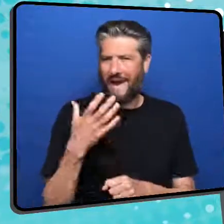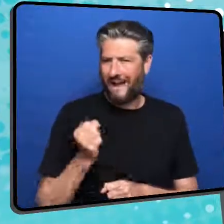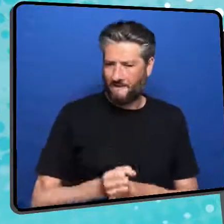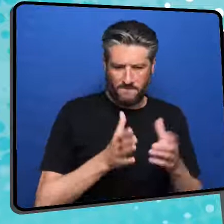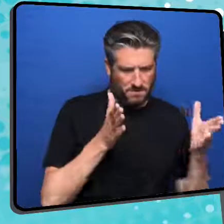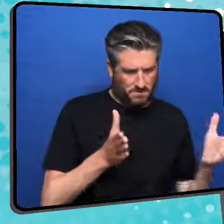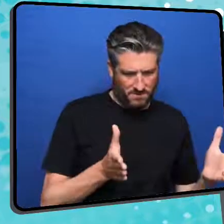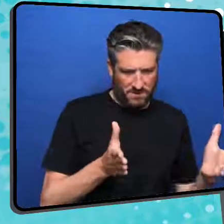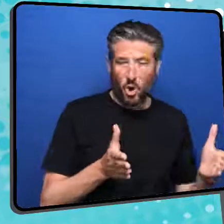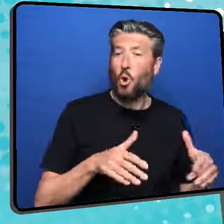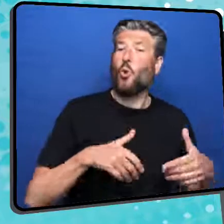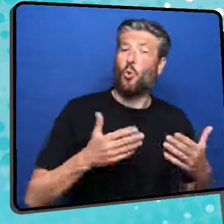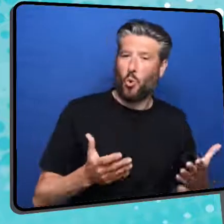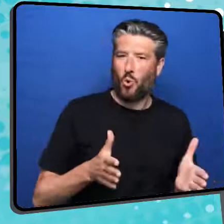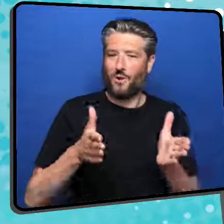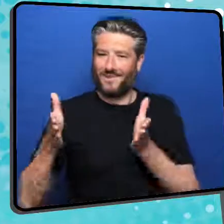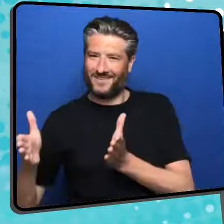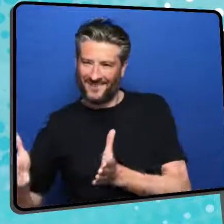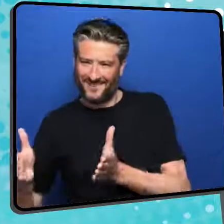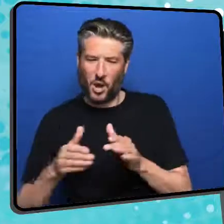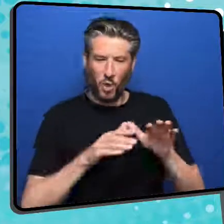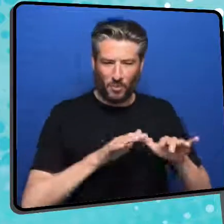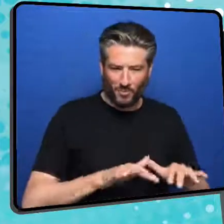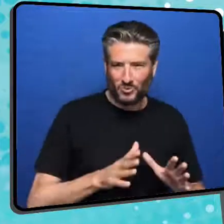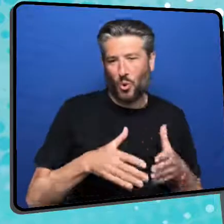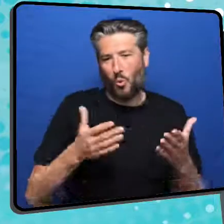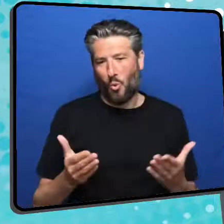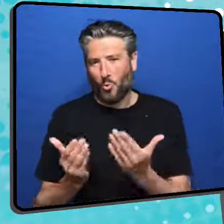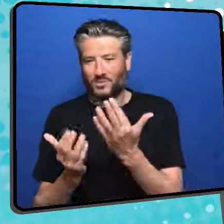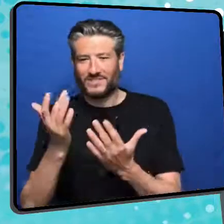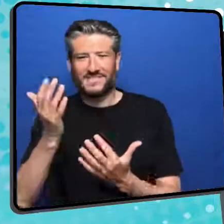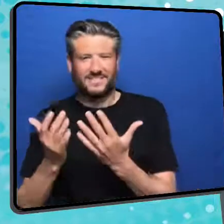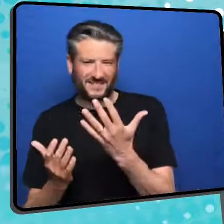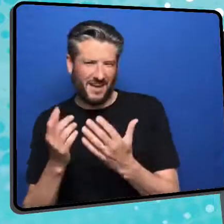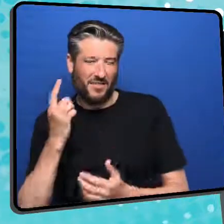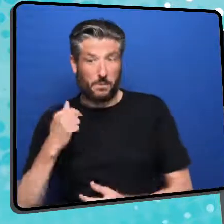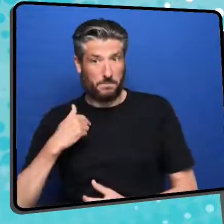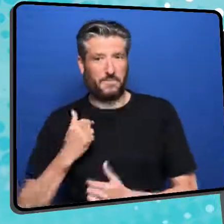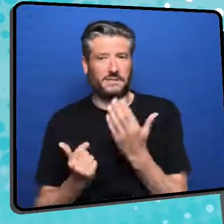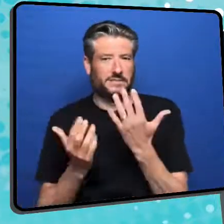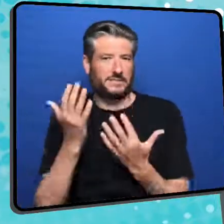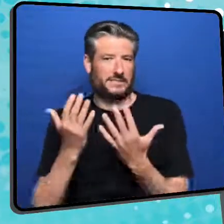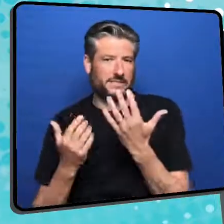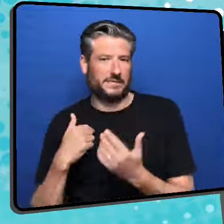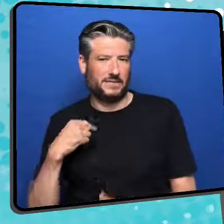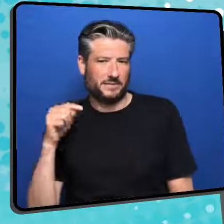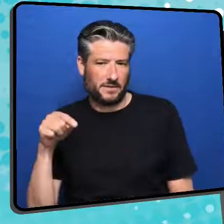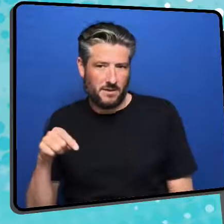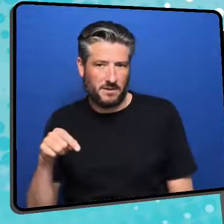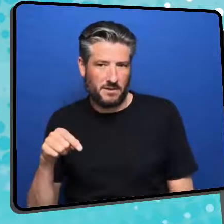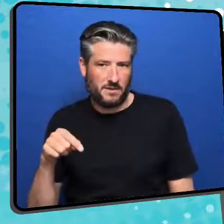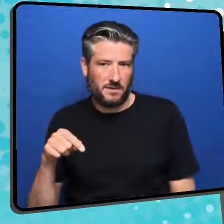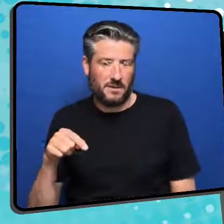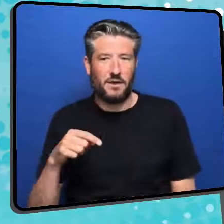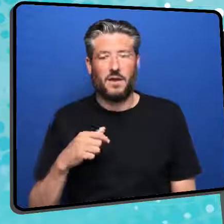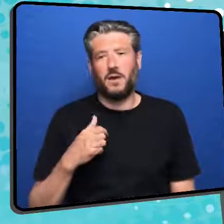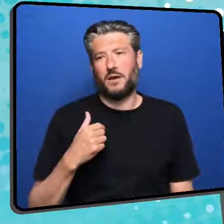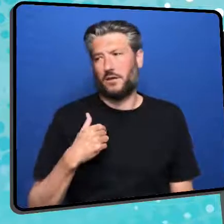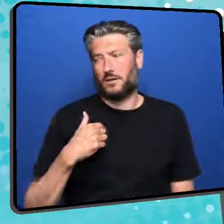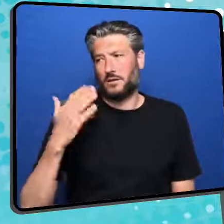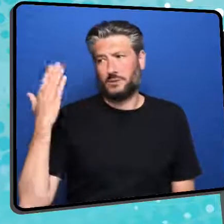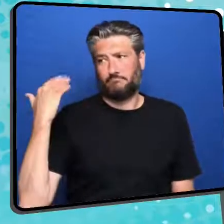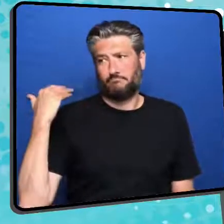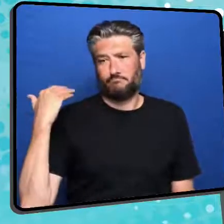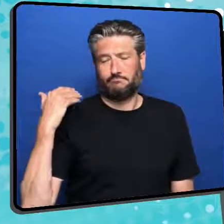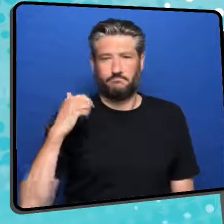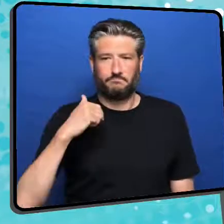for statistics, so I love all these statistical tests, and also had my first experiences in causal inference and plain